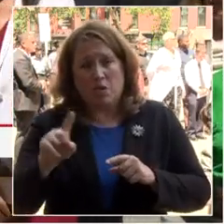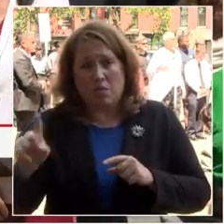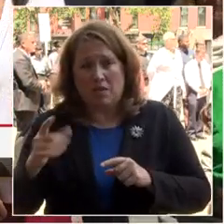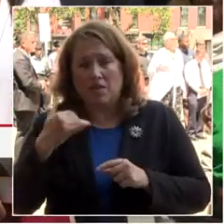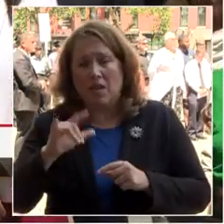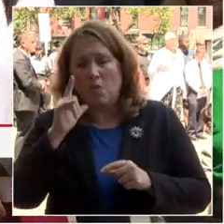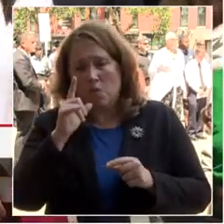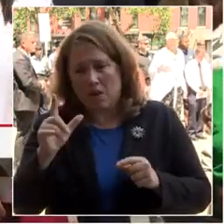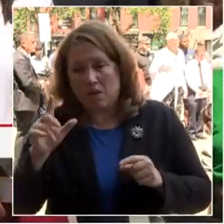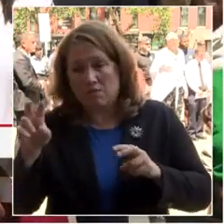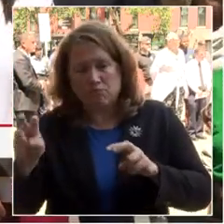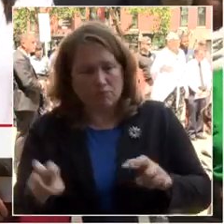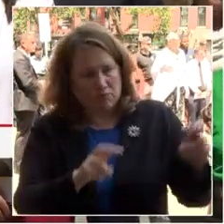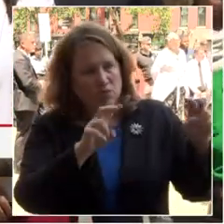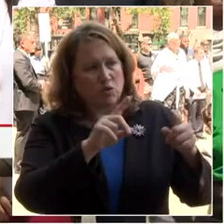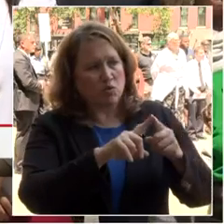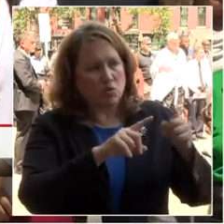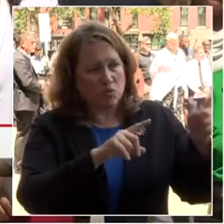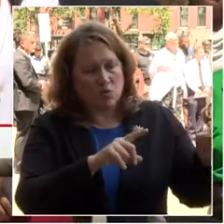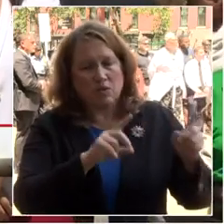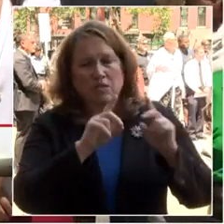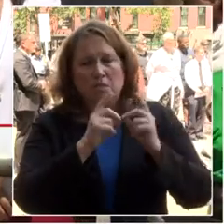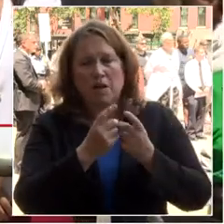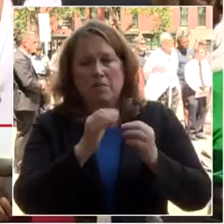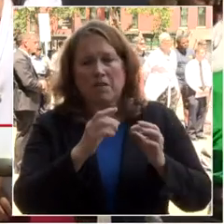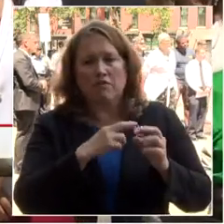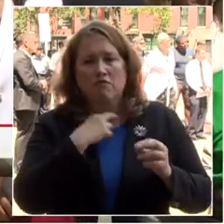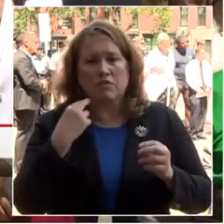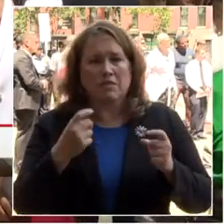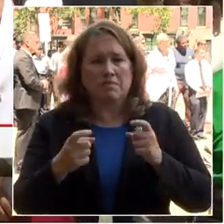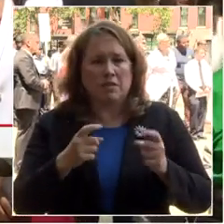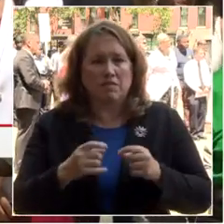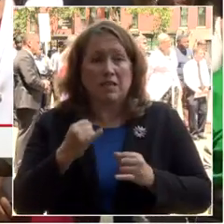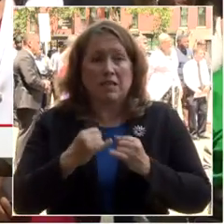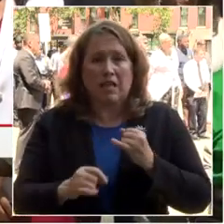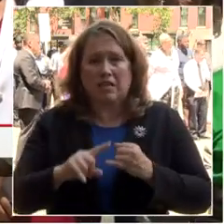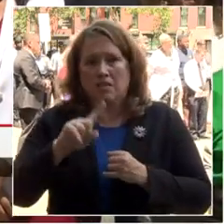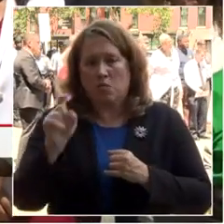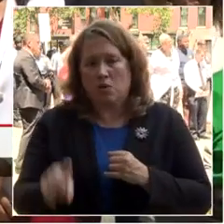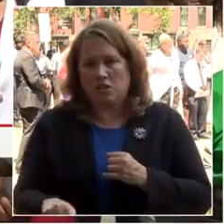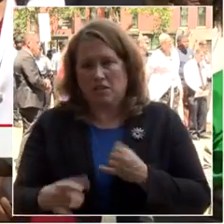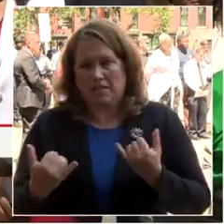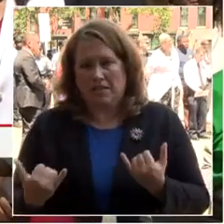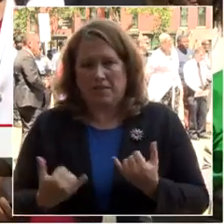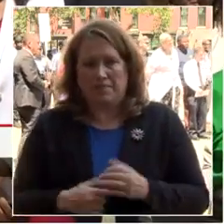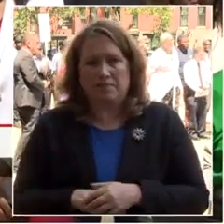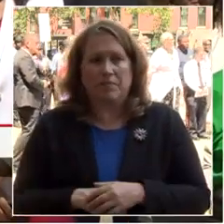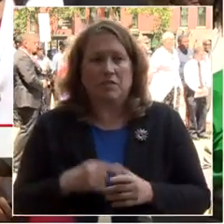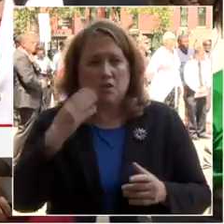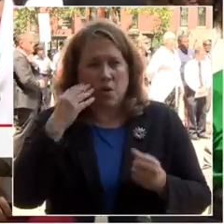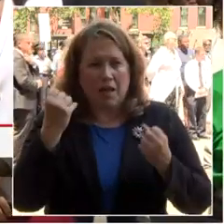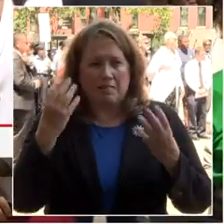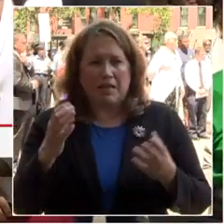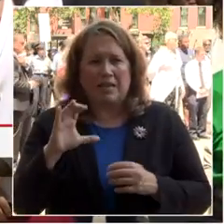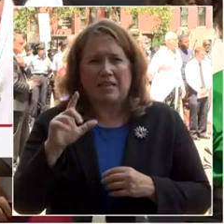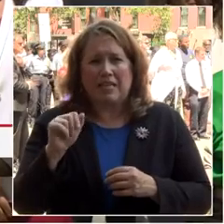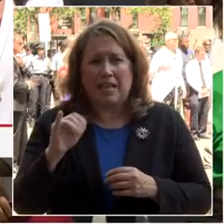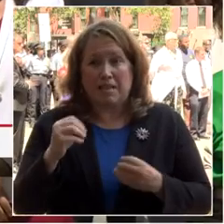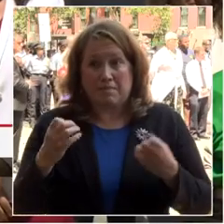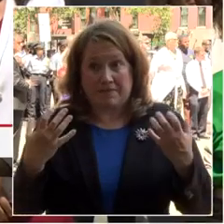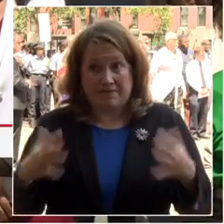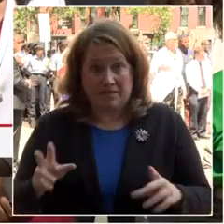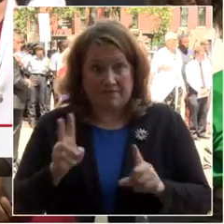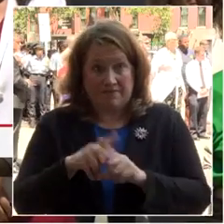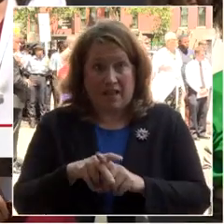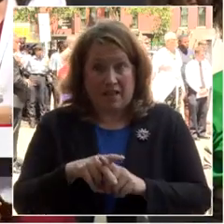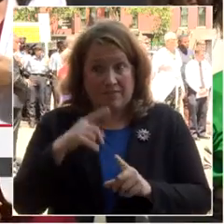to the Office of Risk Management. Last question. Just to follow up here, do you know how many claims have been filed from damaged cars? And